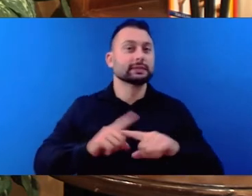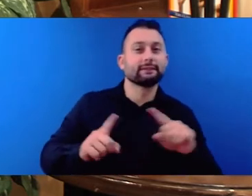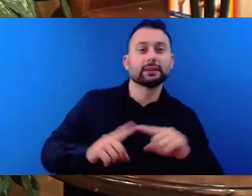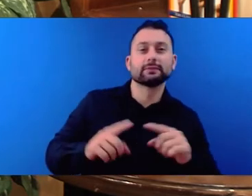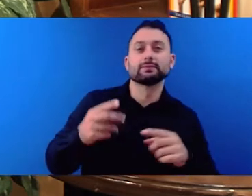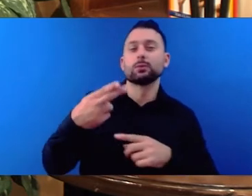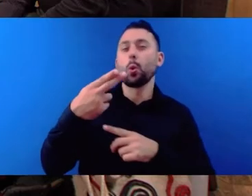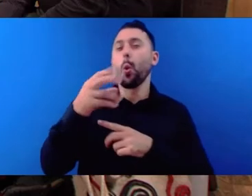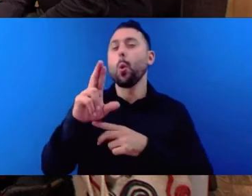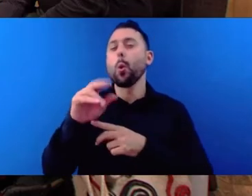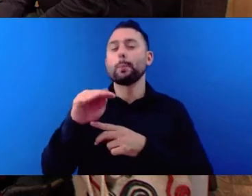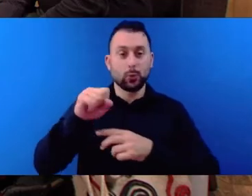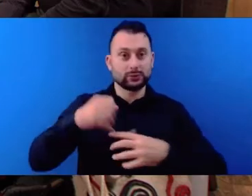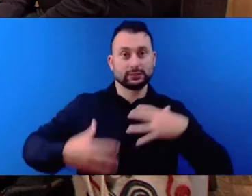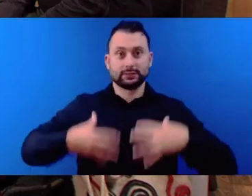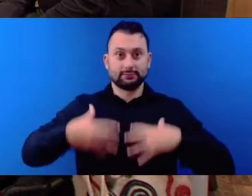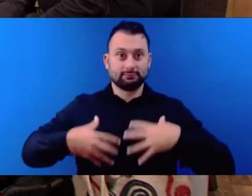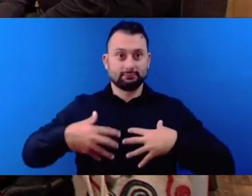insulin.